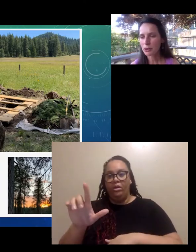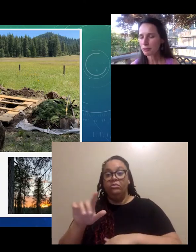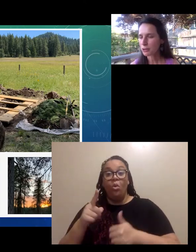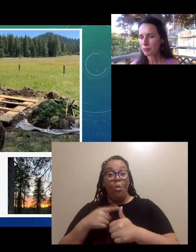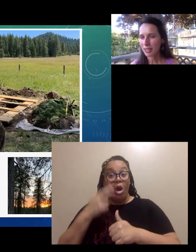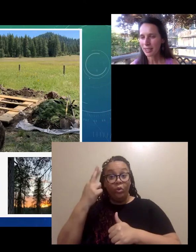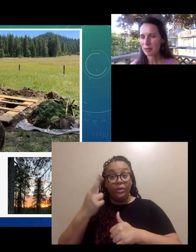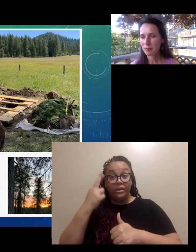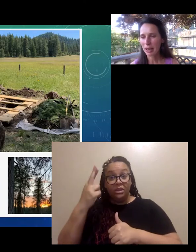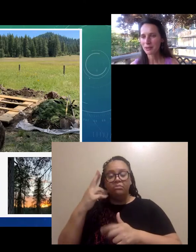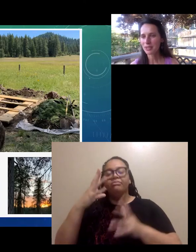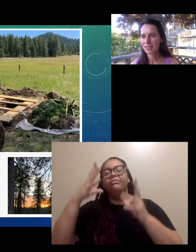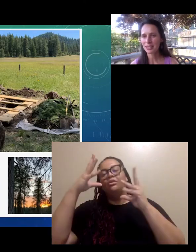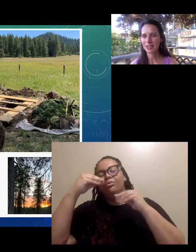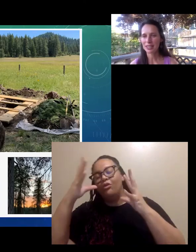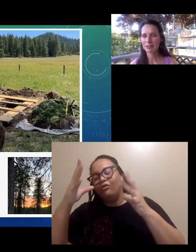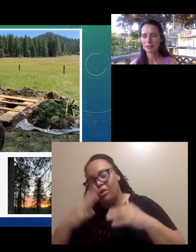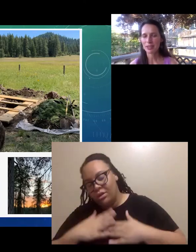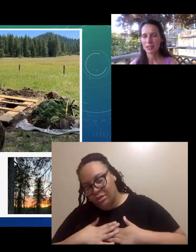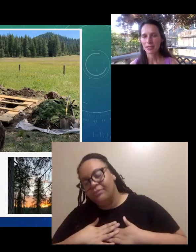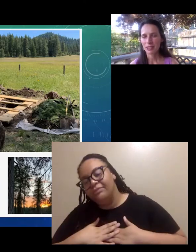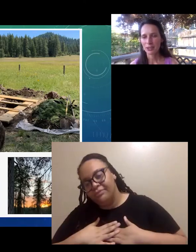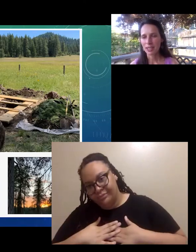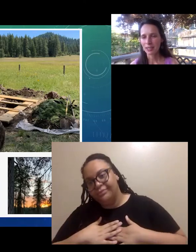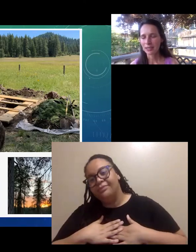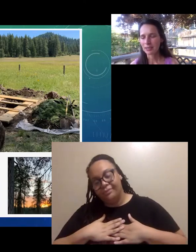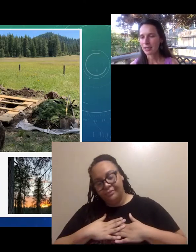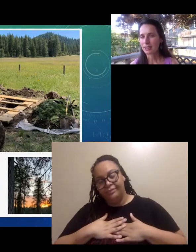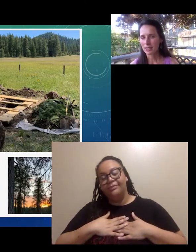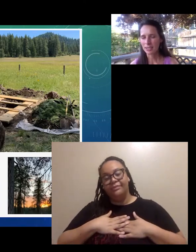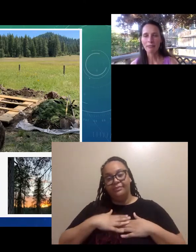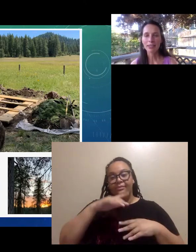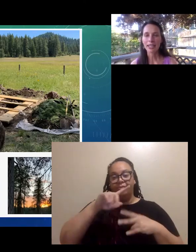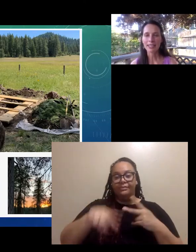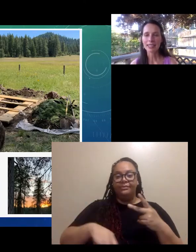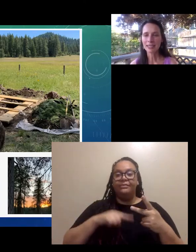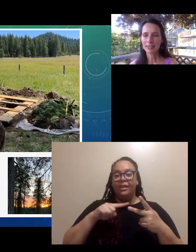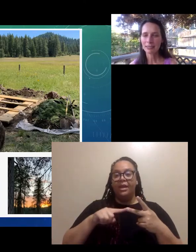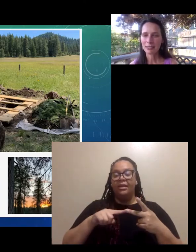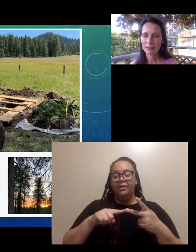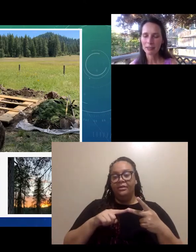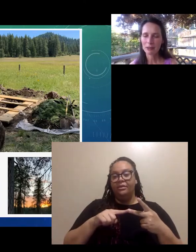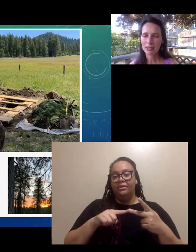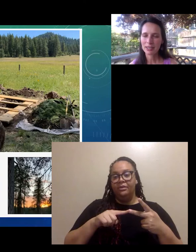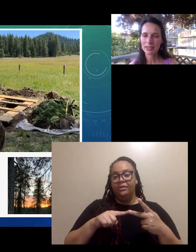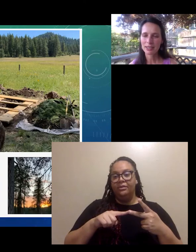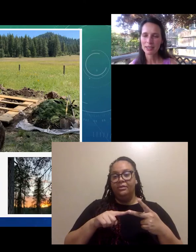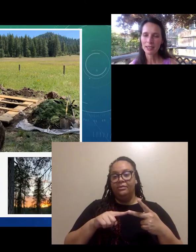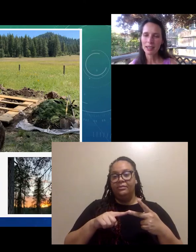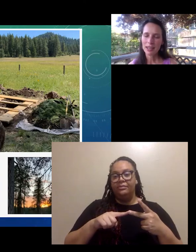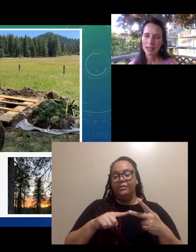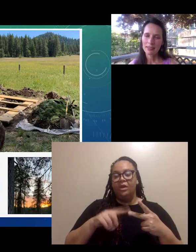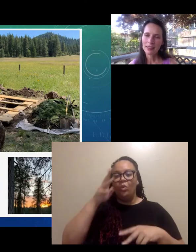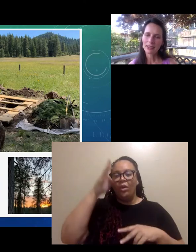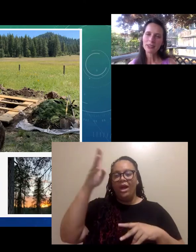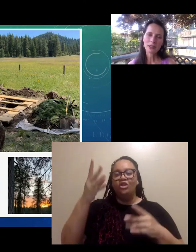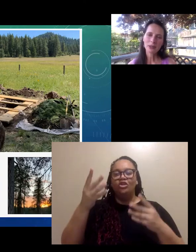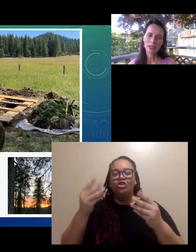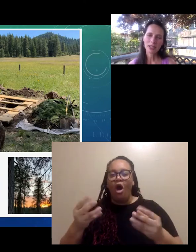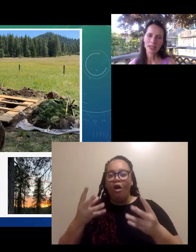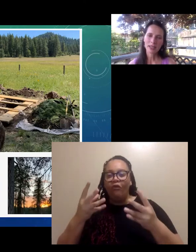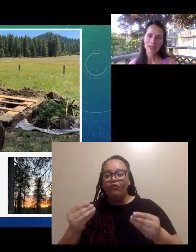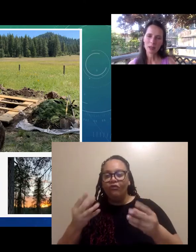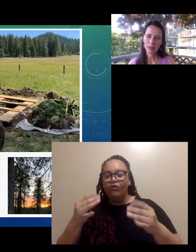um, it's beautiful and the boughs in the grave create a, a, a soft landing for everyone to see. And then